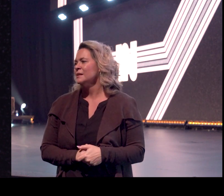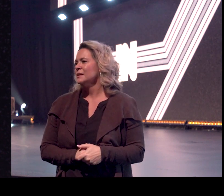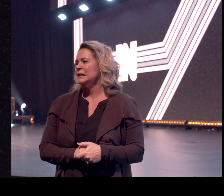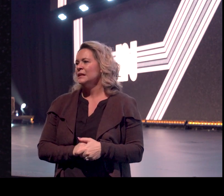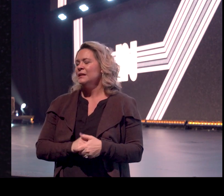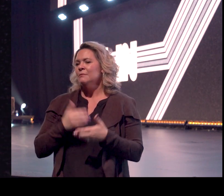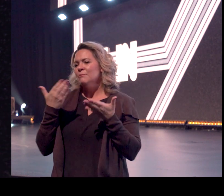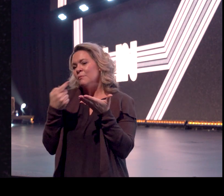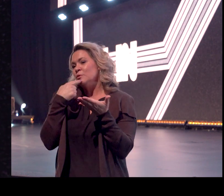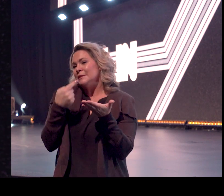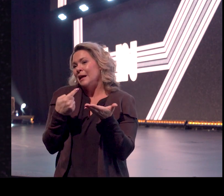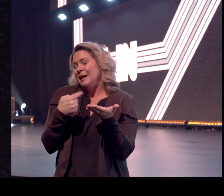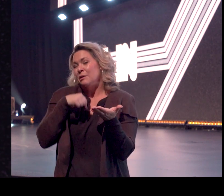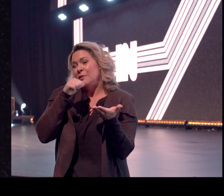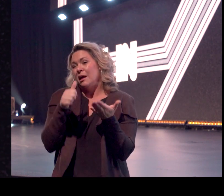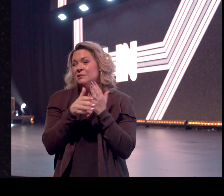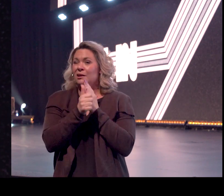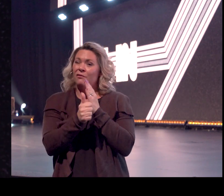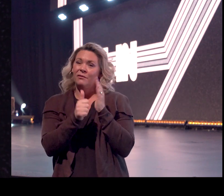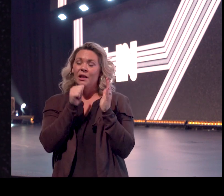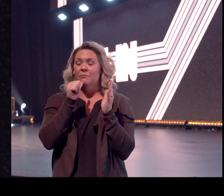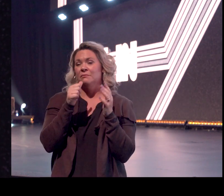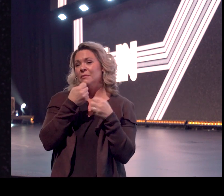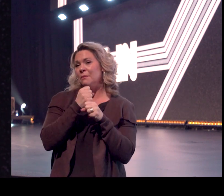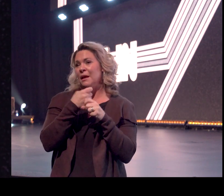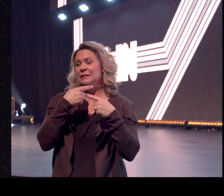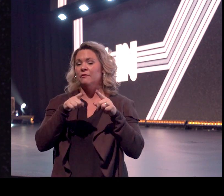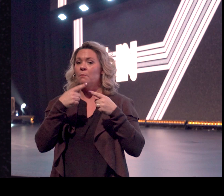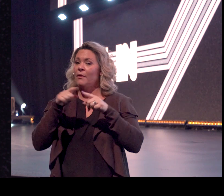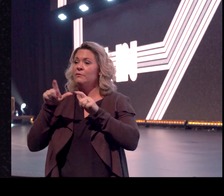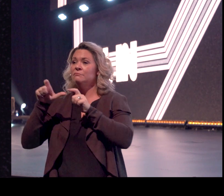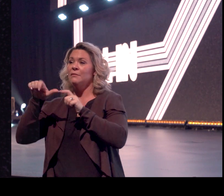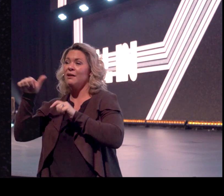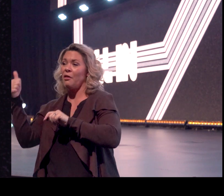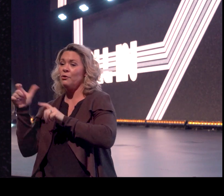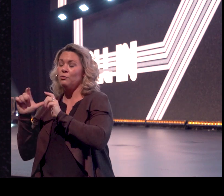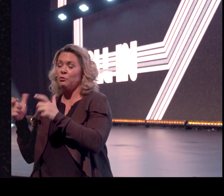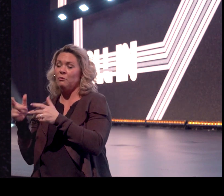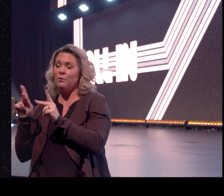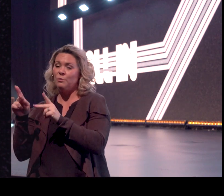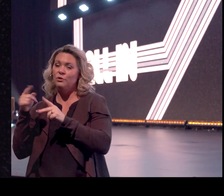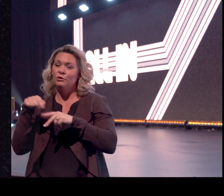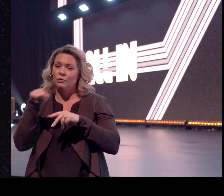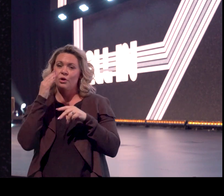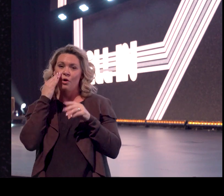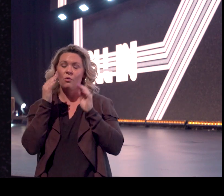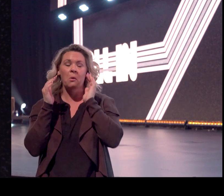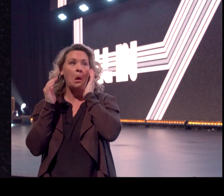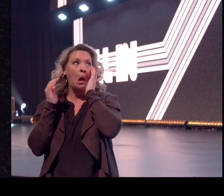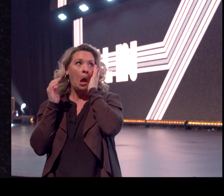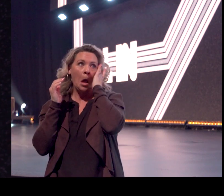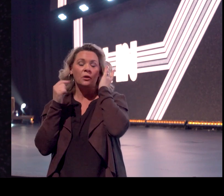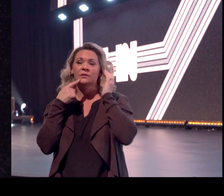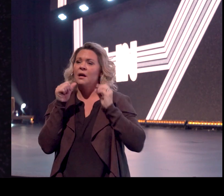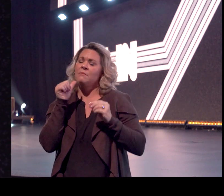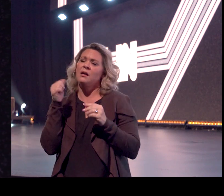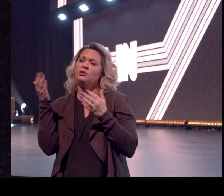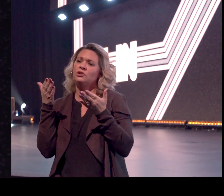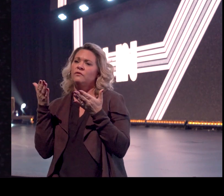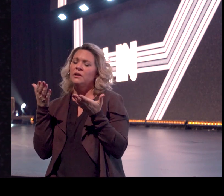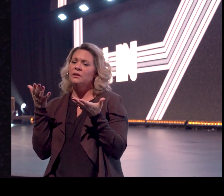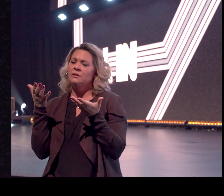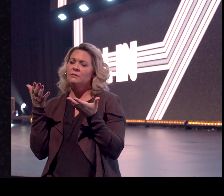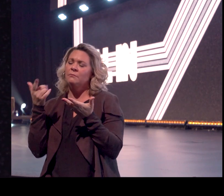group of people here today. And it's not that you would say, well, I'm unqualified or I wouldn't make a difference. There's a different group of you today, and you know who you are. And you would say